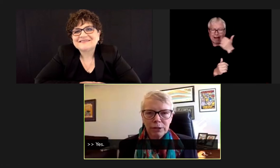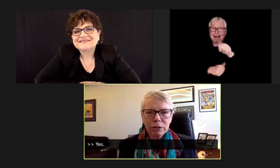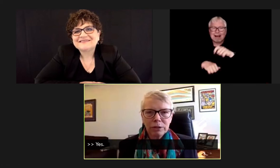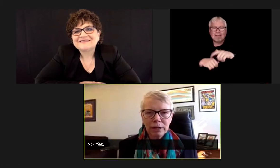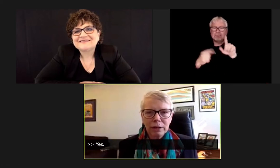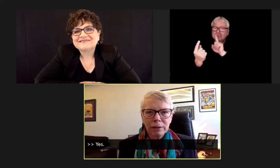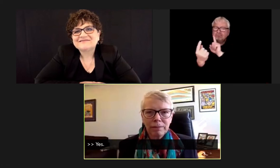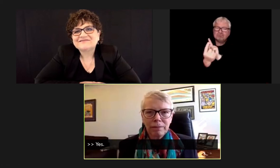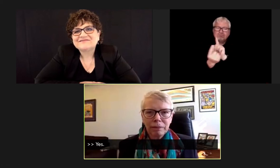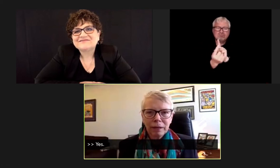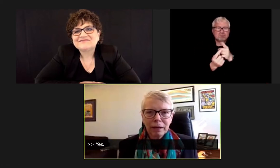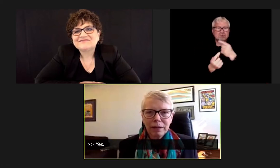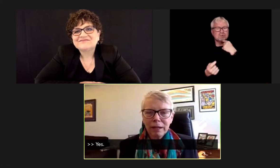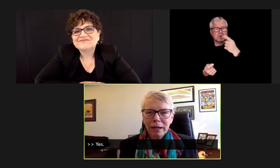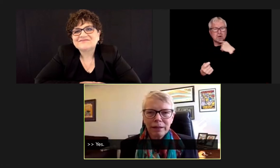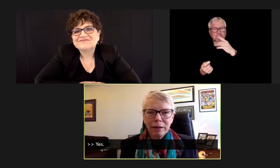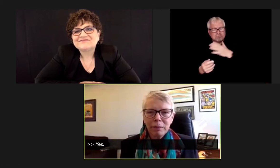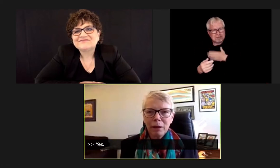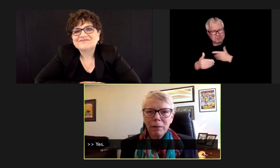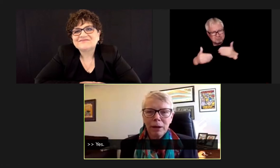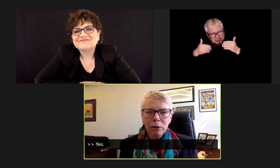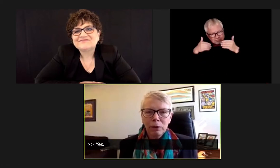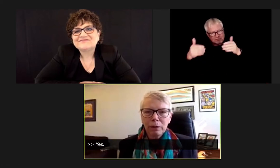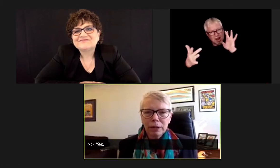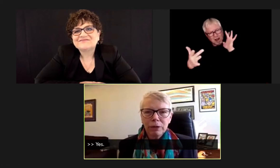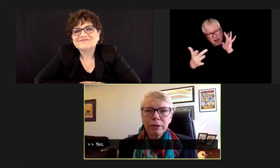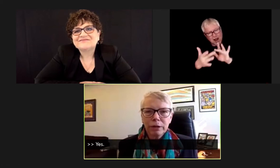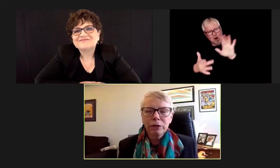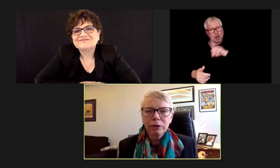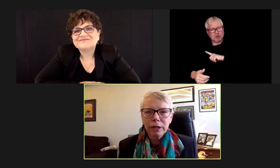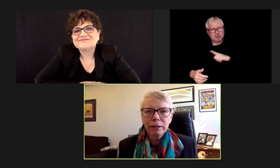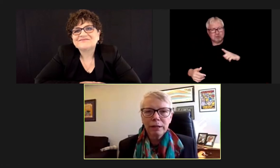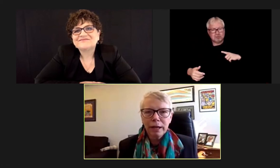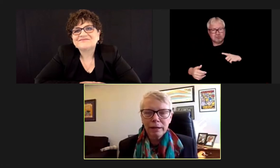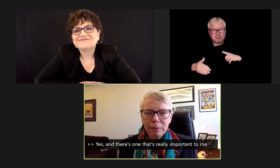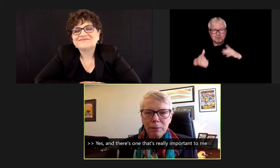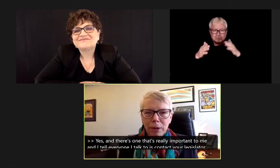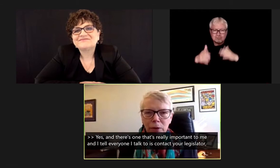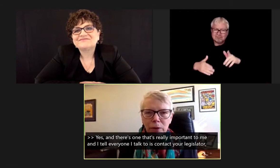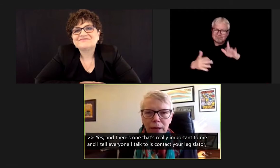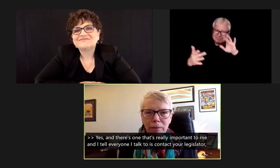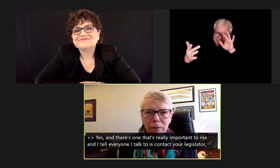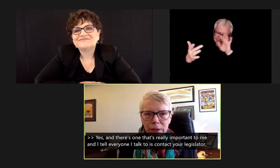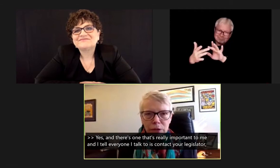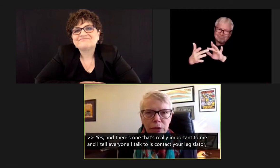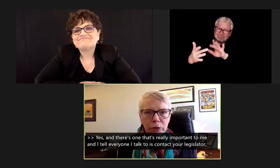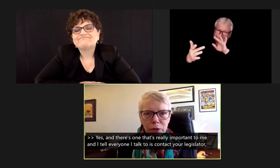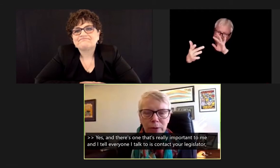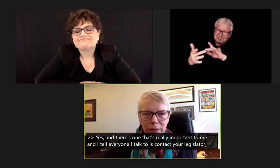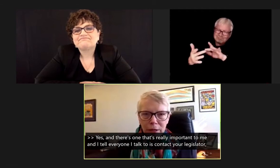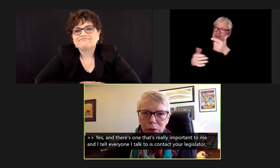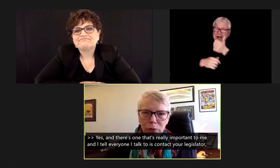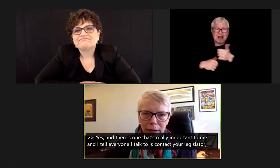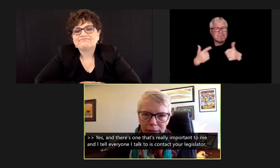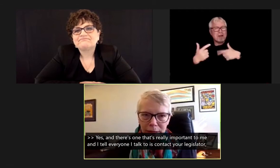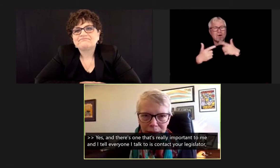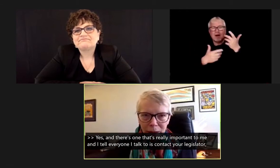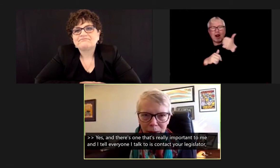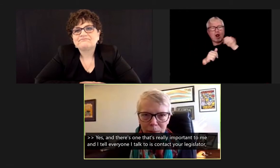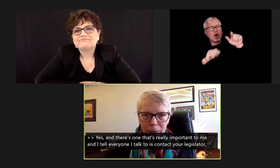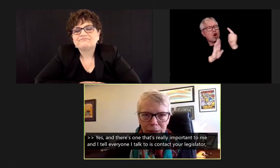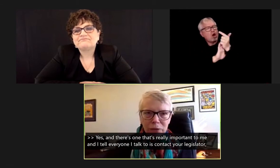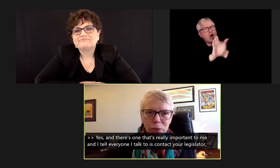your legislator. Contact them about legislators, contact them about things they're doing that you